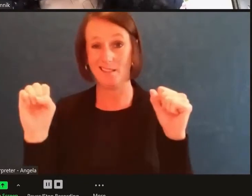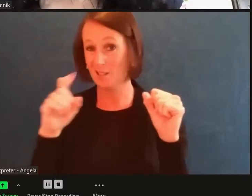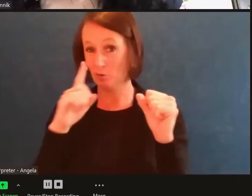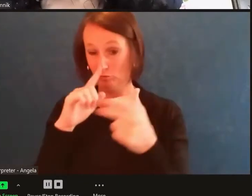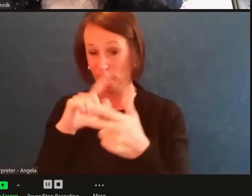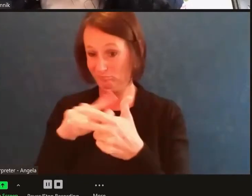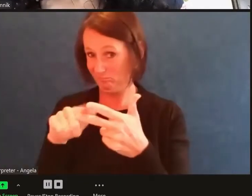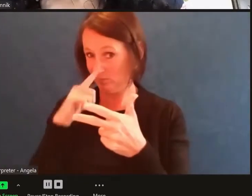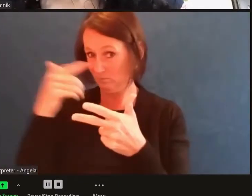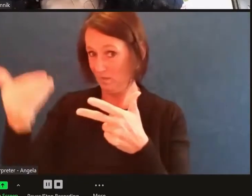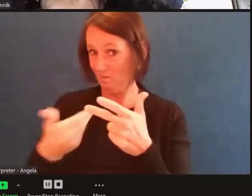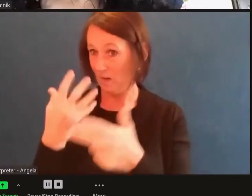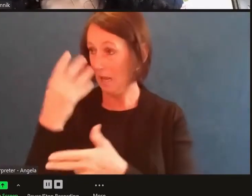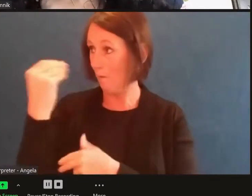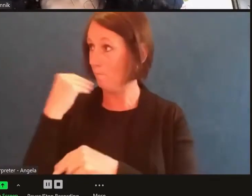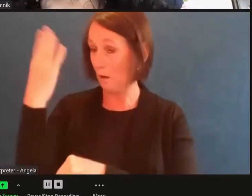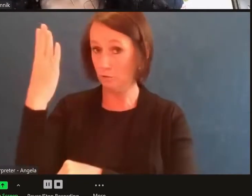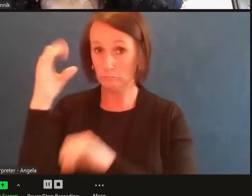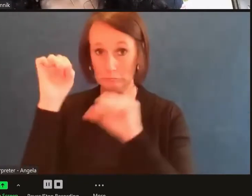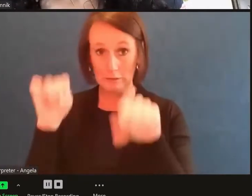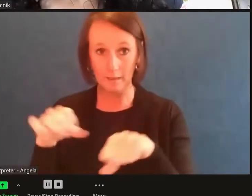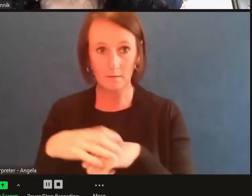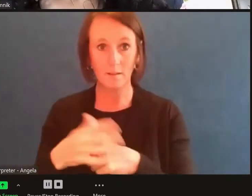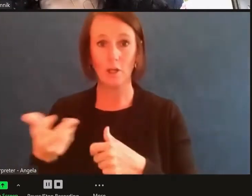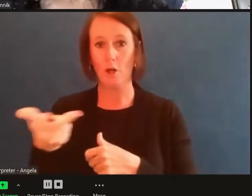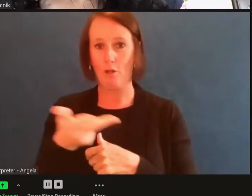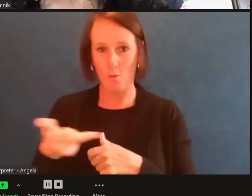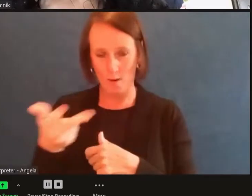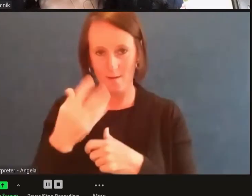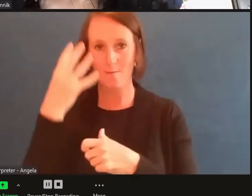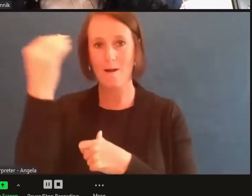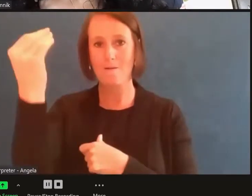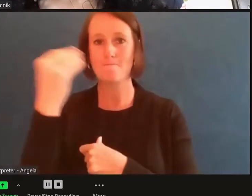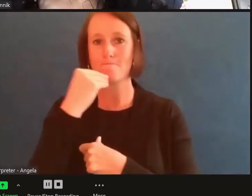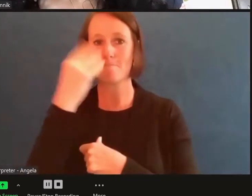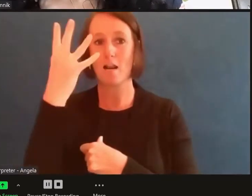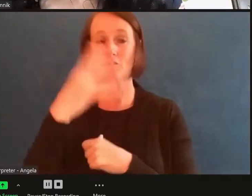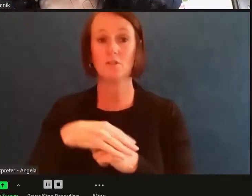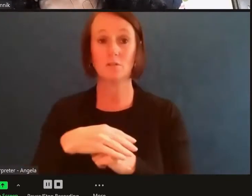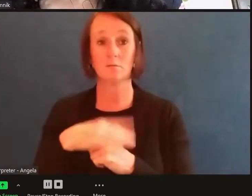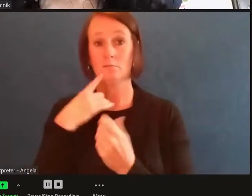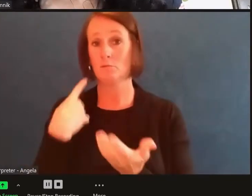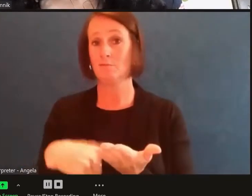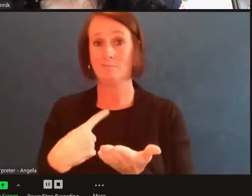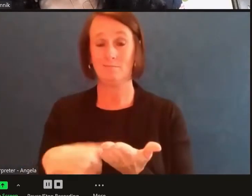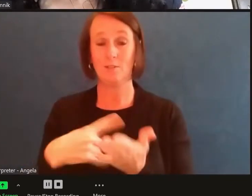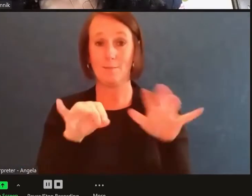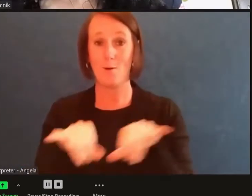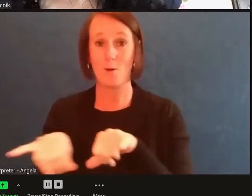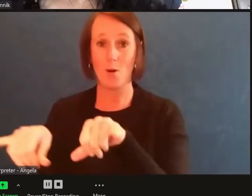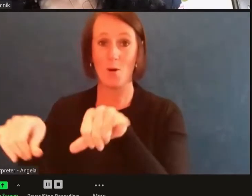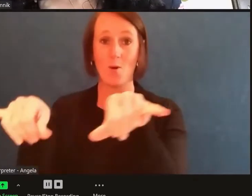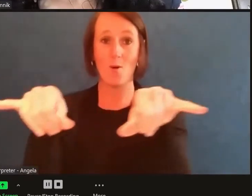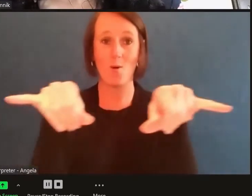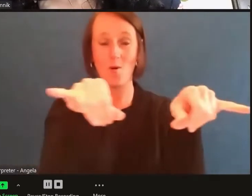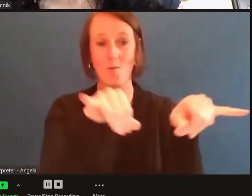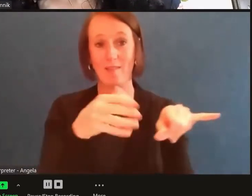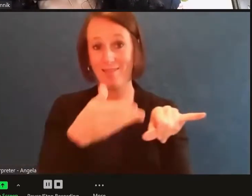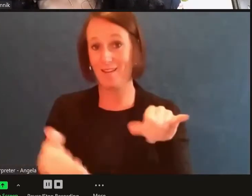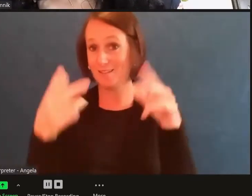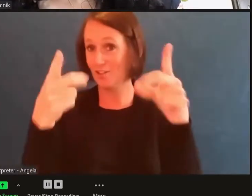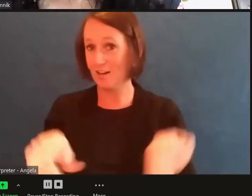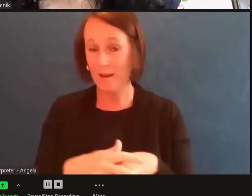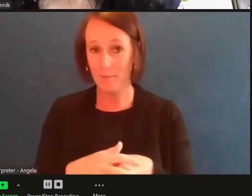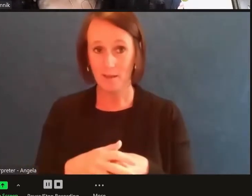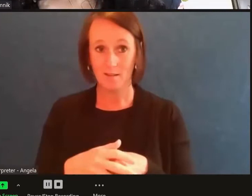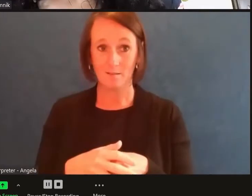And in February, when I got back, I took them all out to lunch. We talked about common things. We talked about things that are known to one